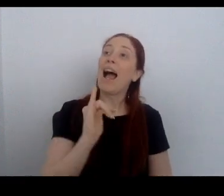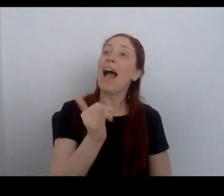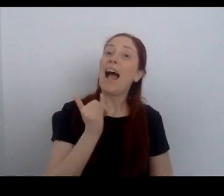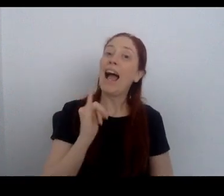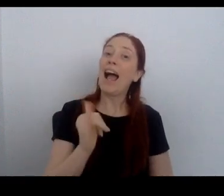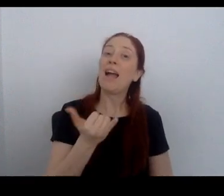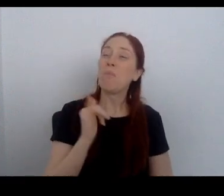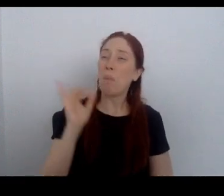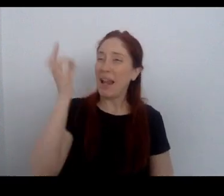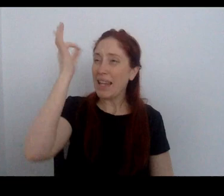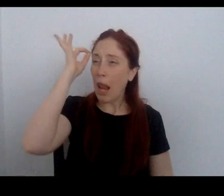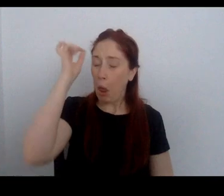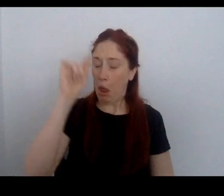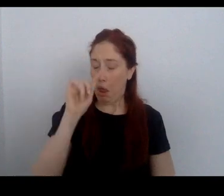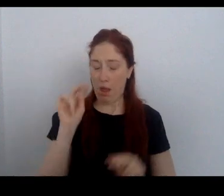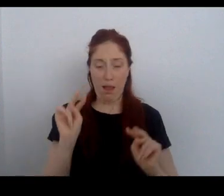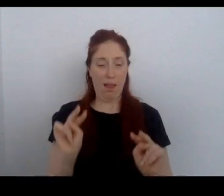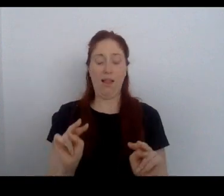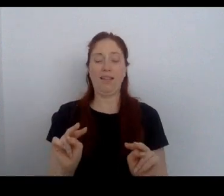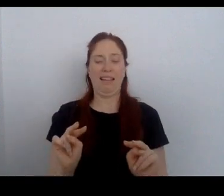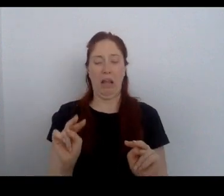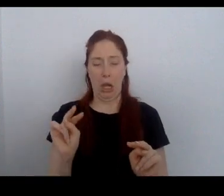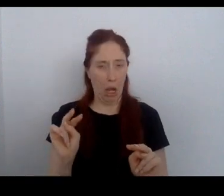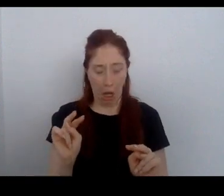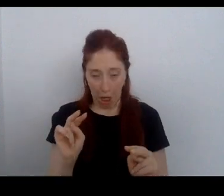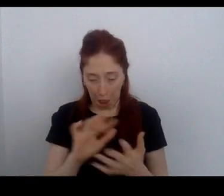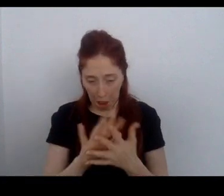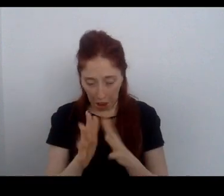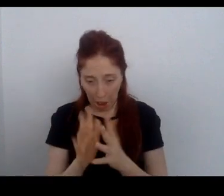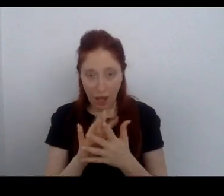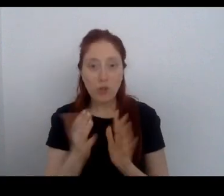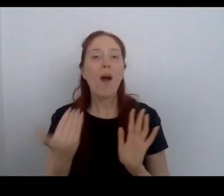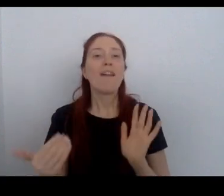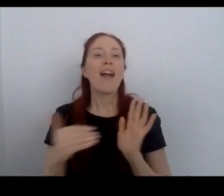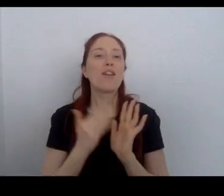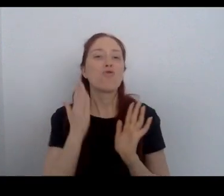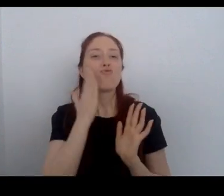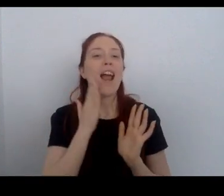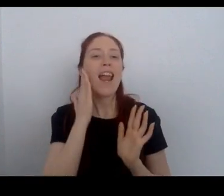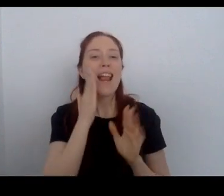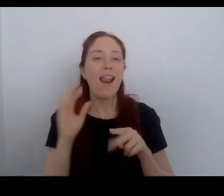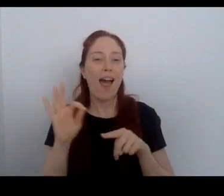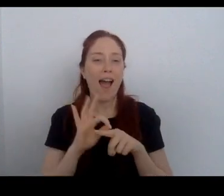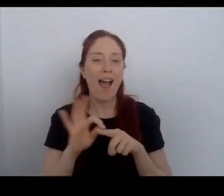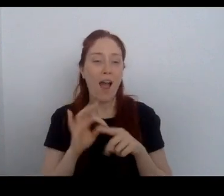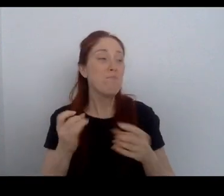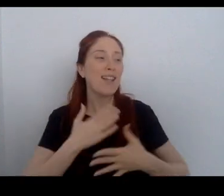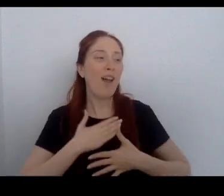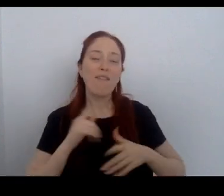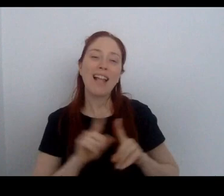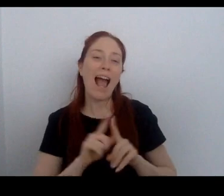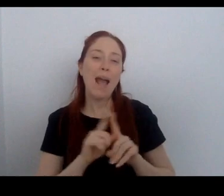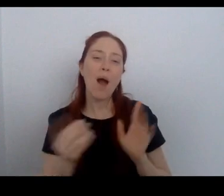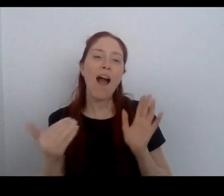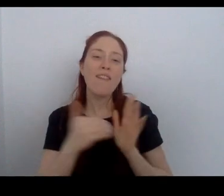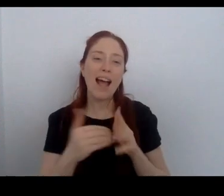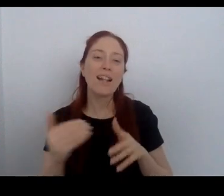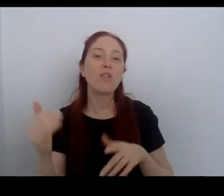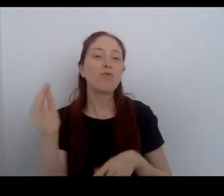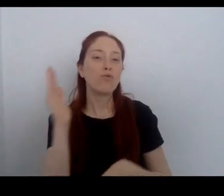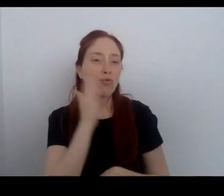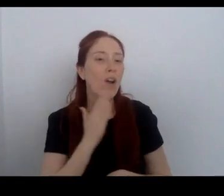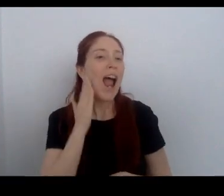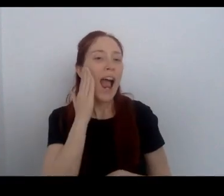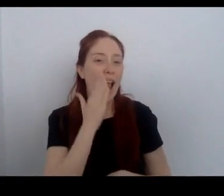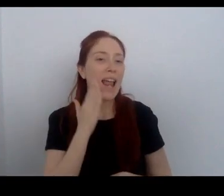instead. I think that's fine. I also did a bit of a grey outline and then have started working with